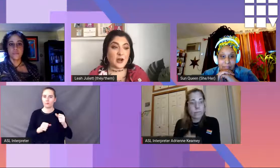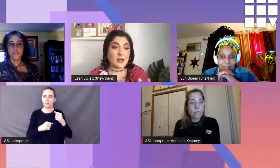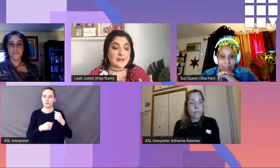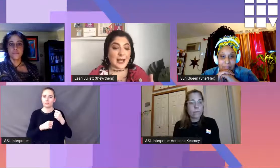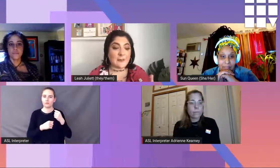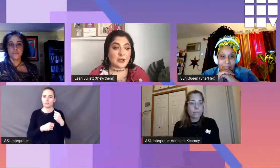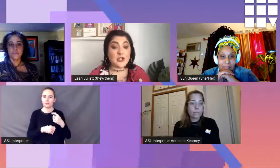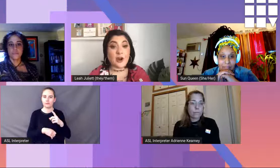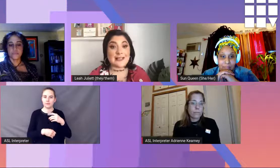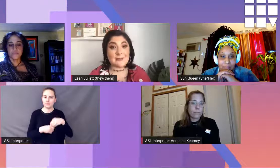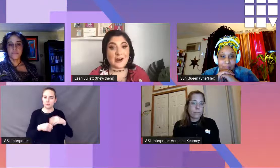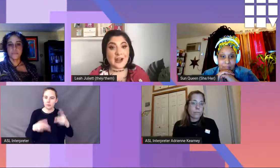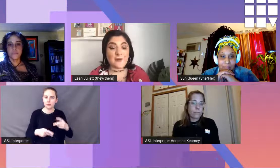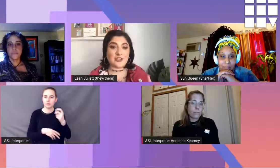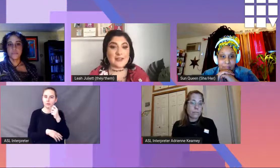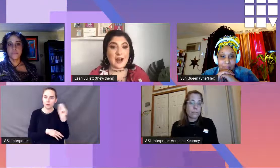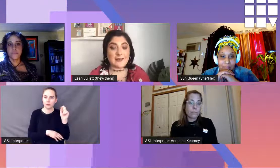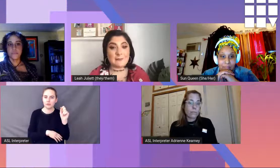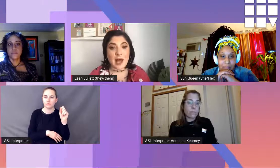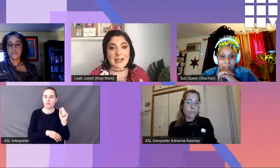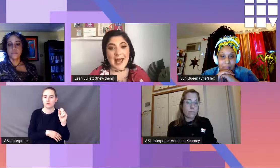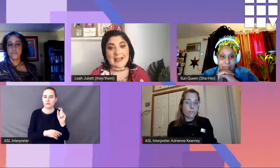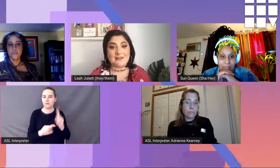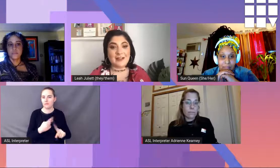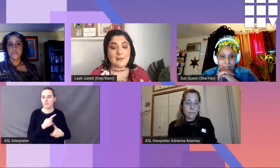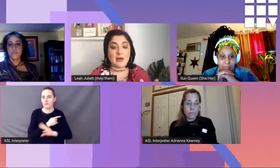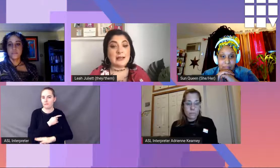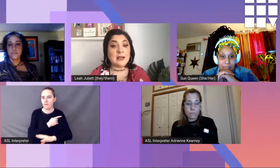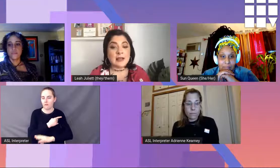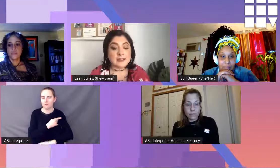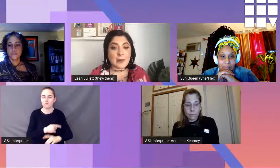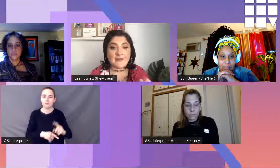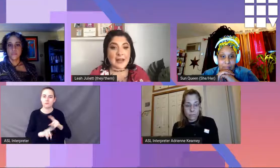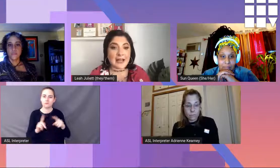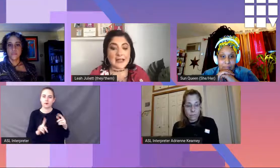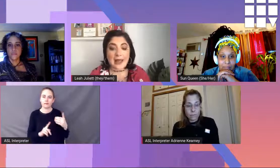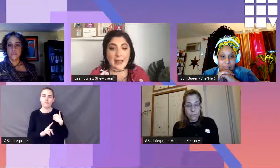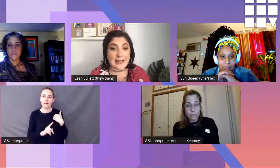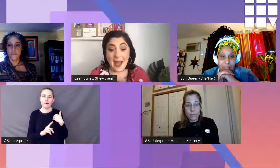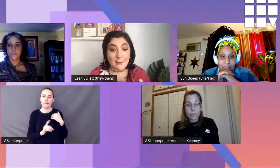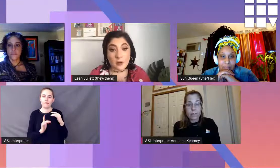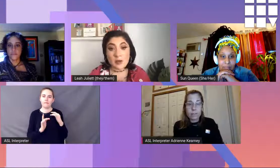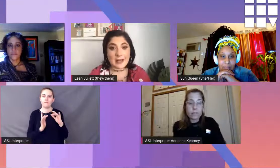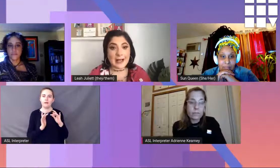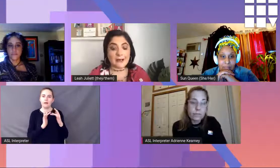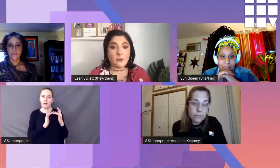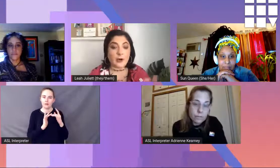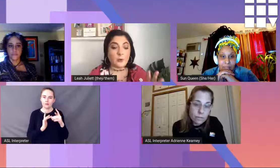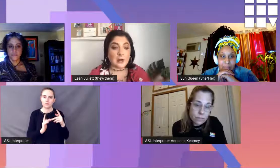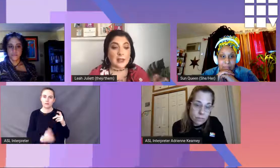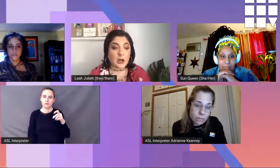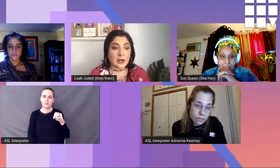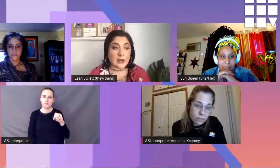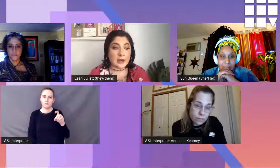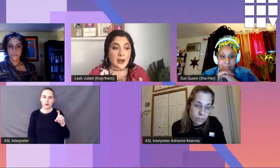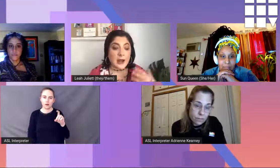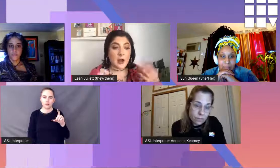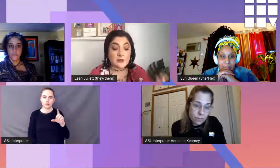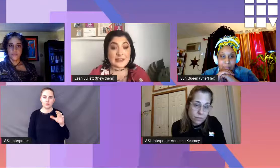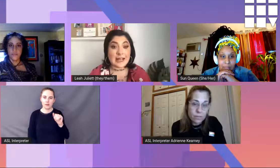series called March Across America, which is an online podcast available on Spotify and Apple, where we